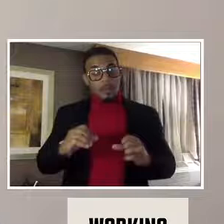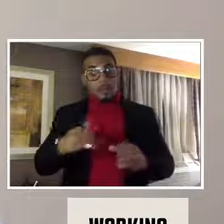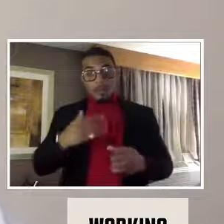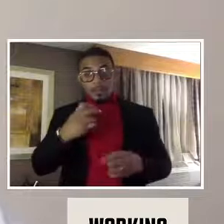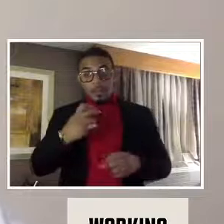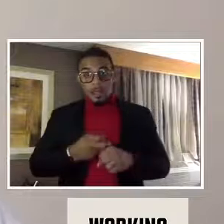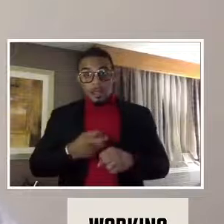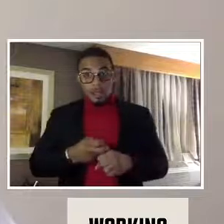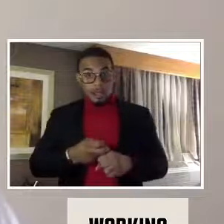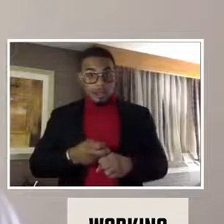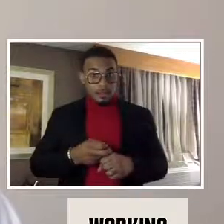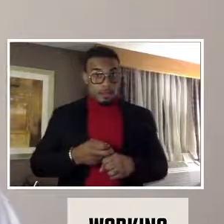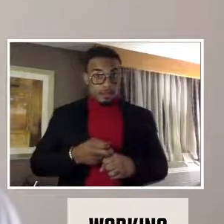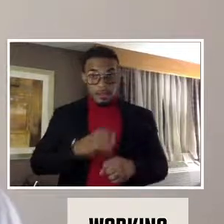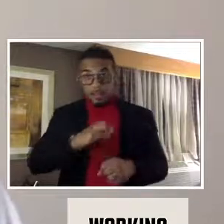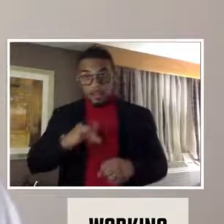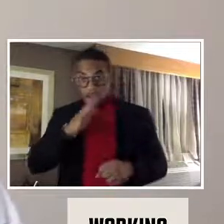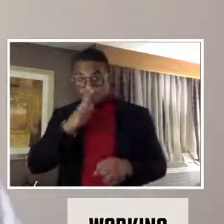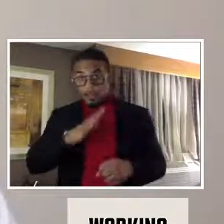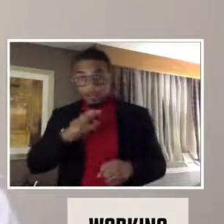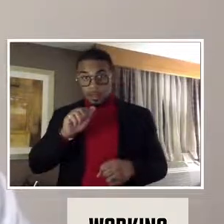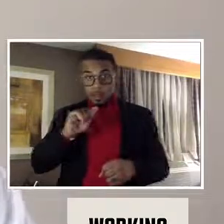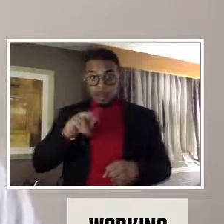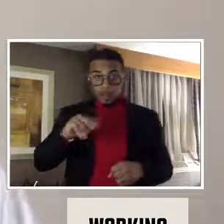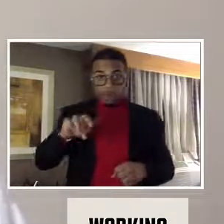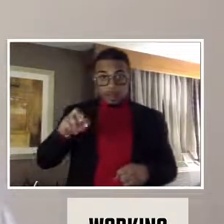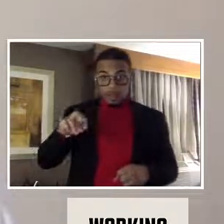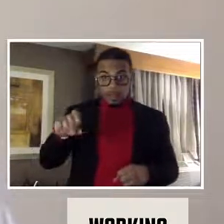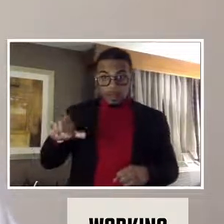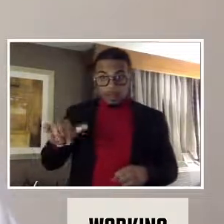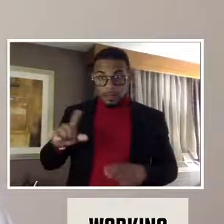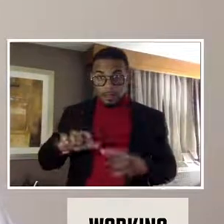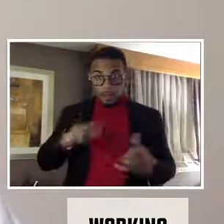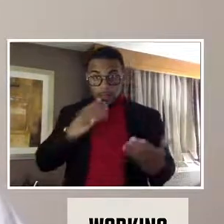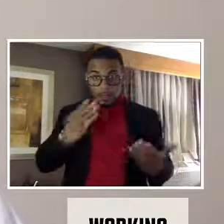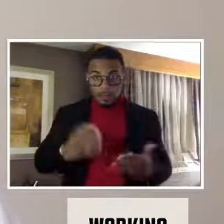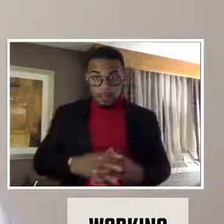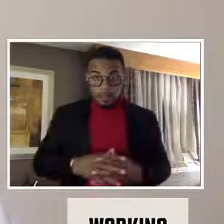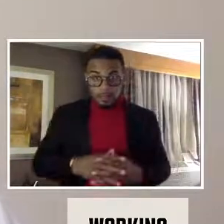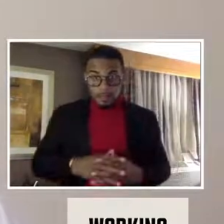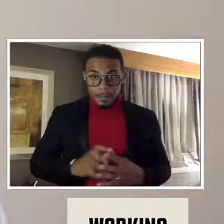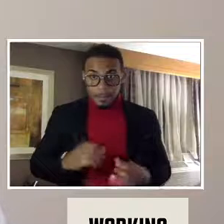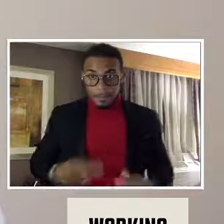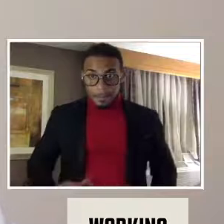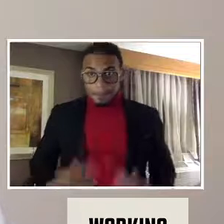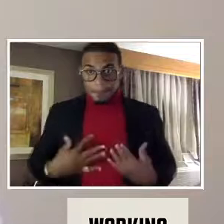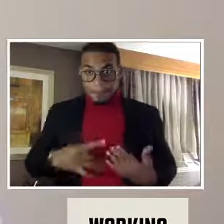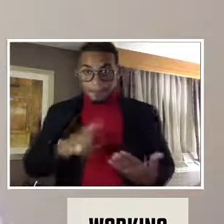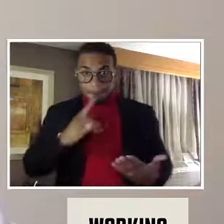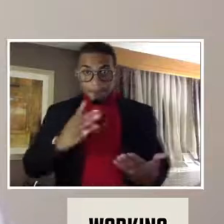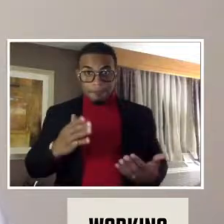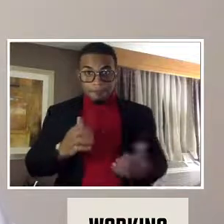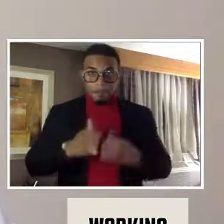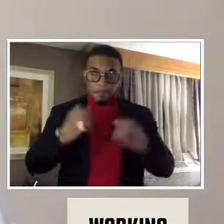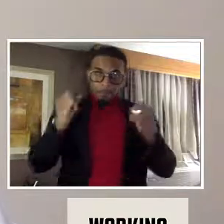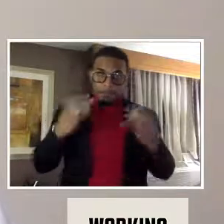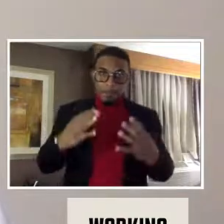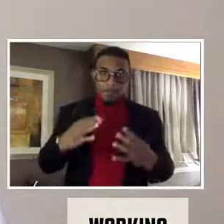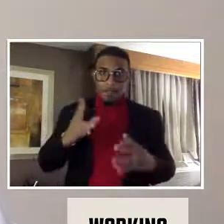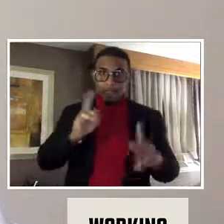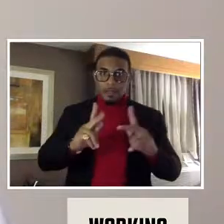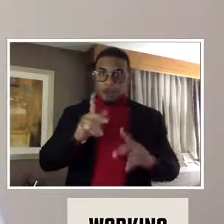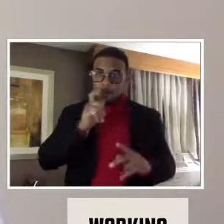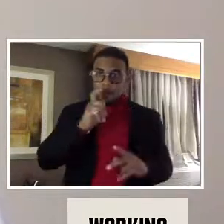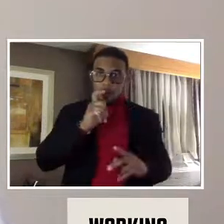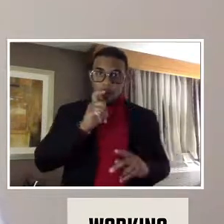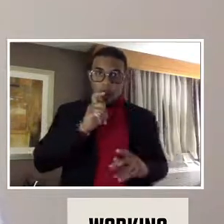to go after Congresswoman Ayanna Presley, but here we are. I'm so inspired to be with so many folks